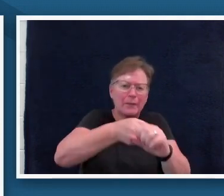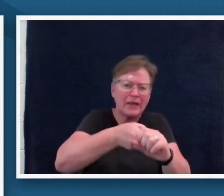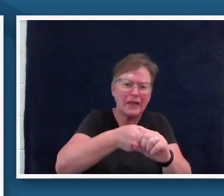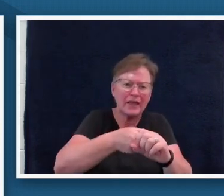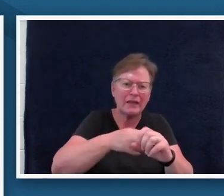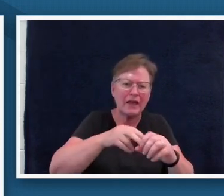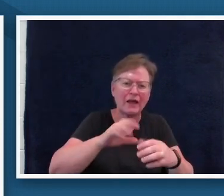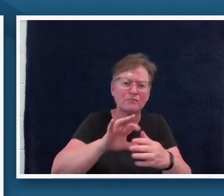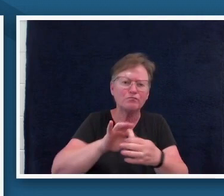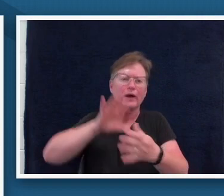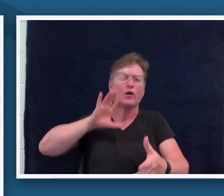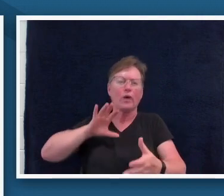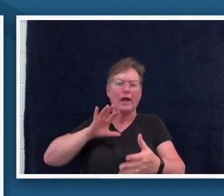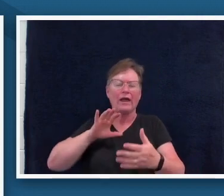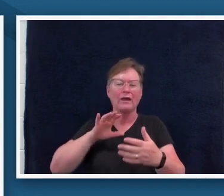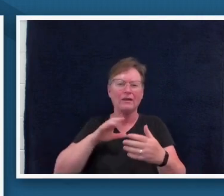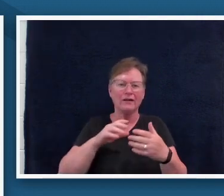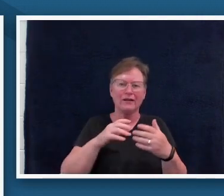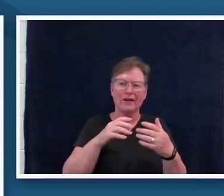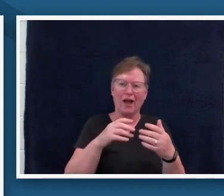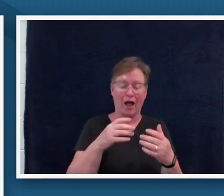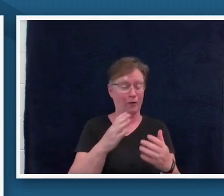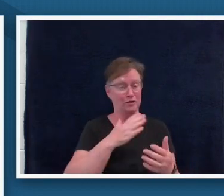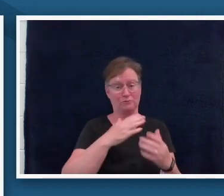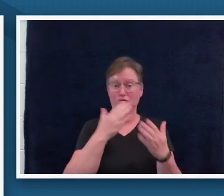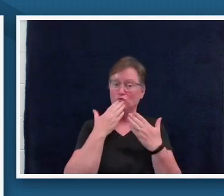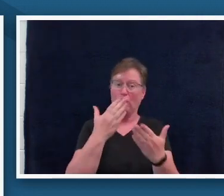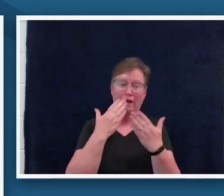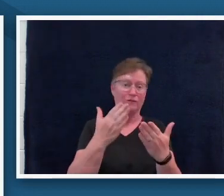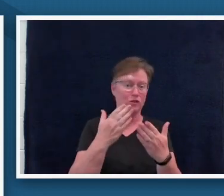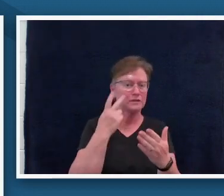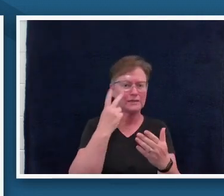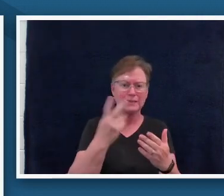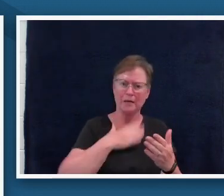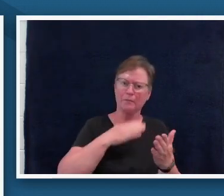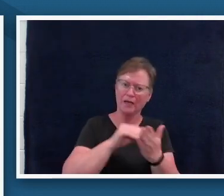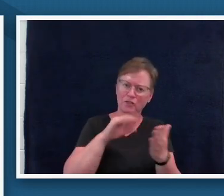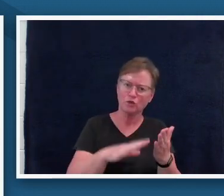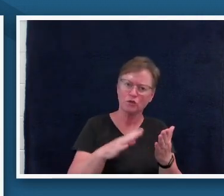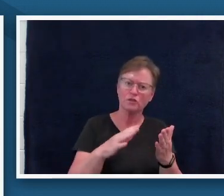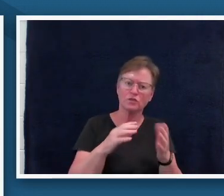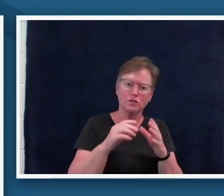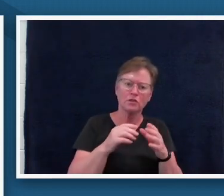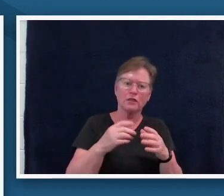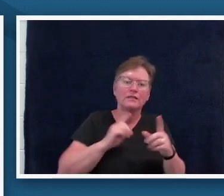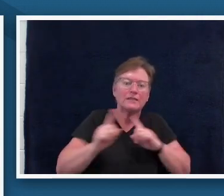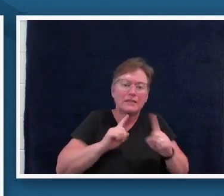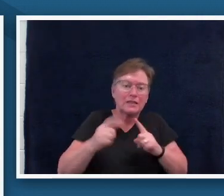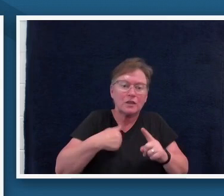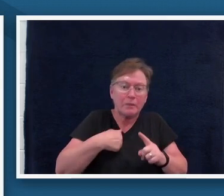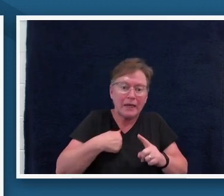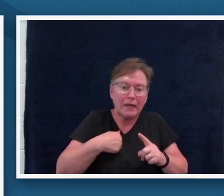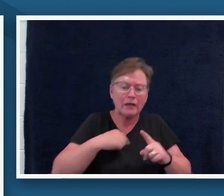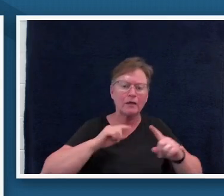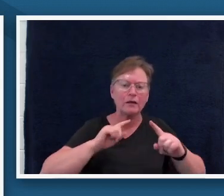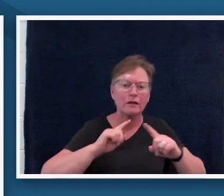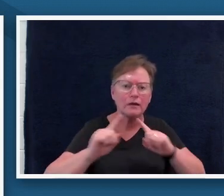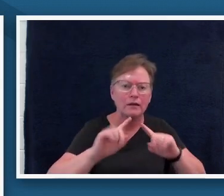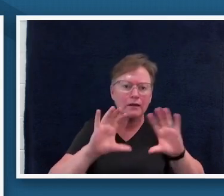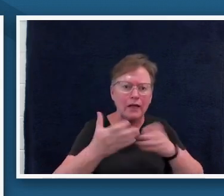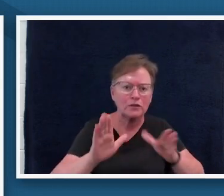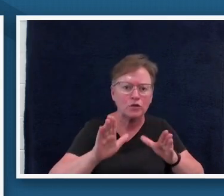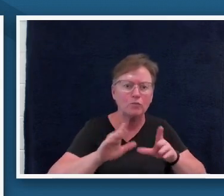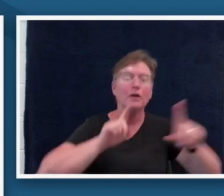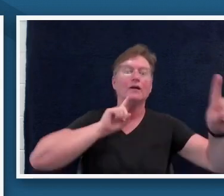really grateful to see that not only are my students having the discussion with me, but they're spreading that good word, right?